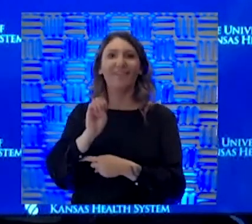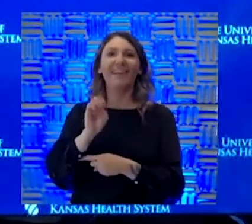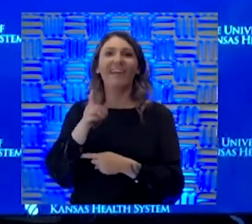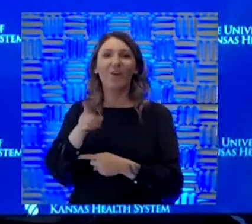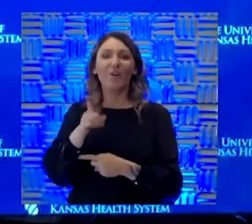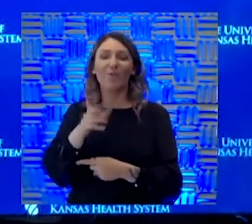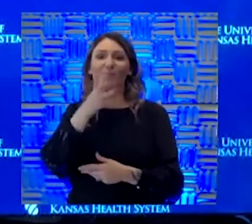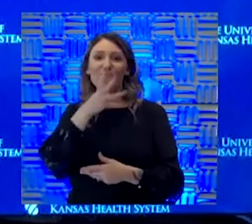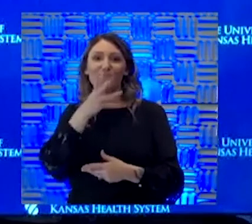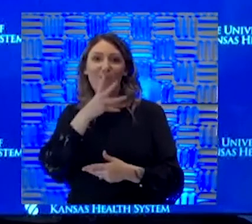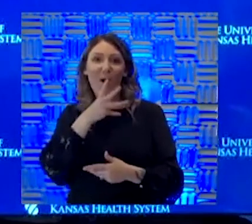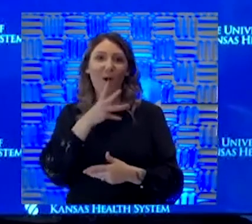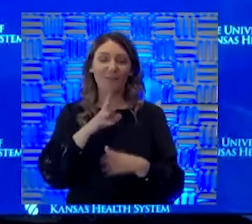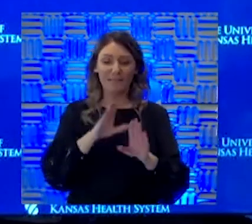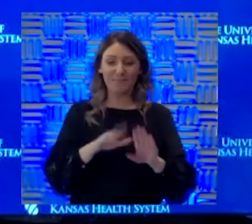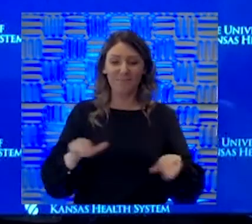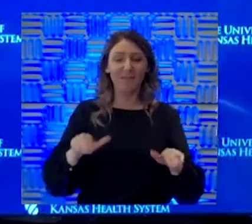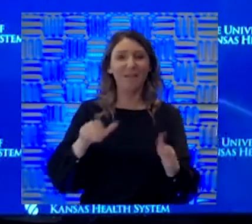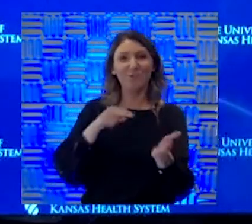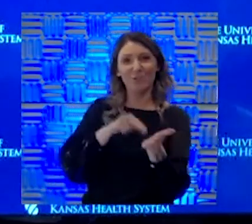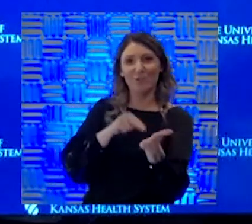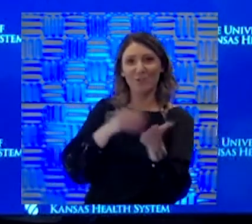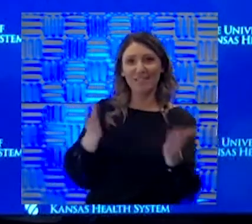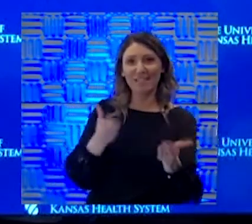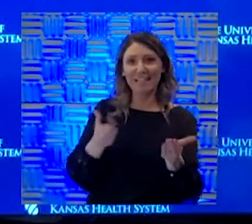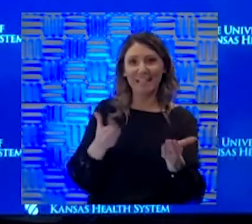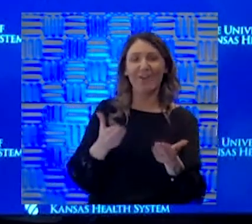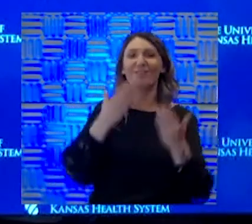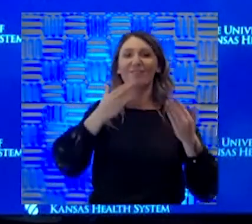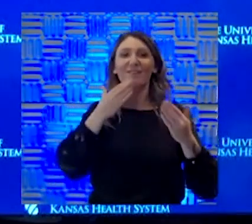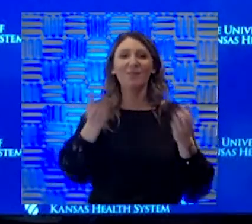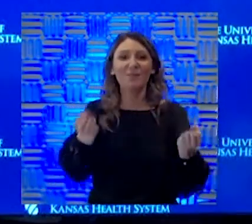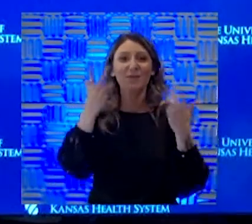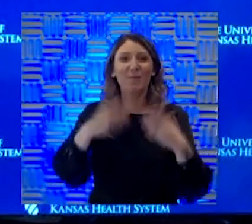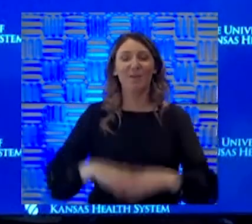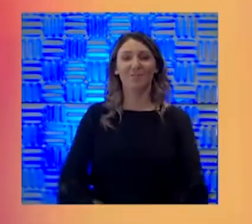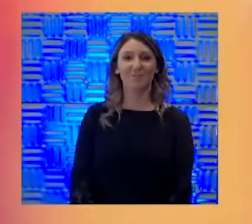ICU nurse here at the University of Kansas Health System. Thank you all so much.